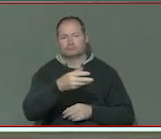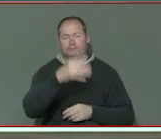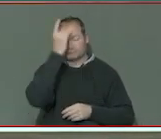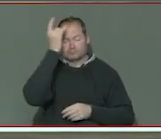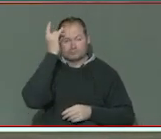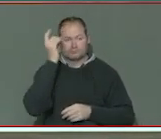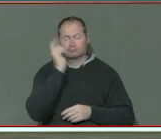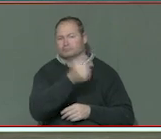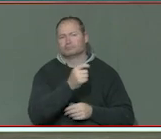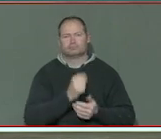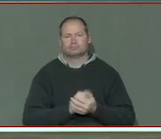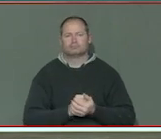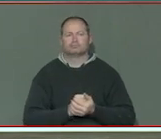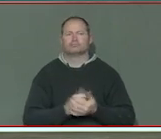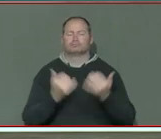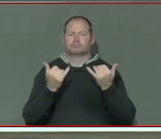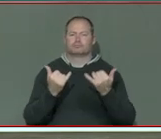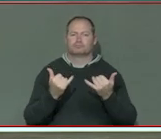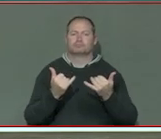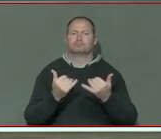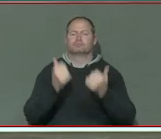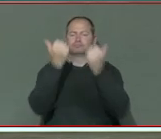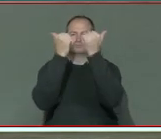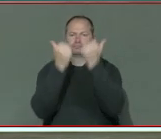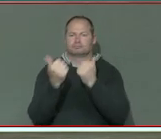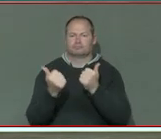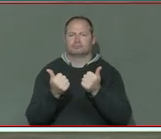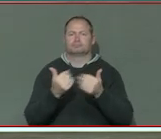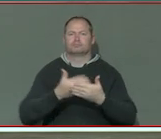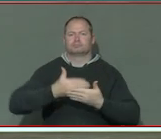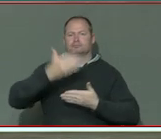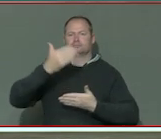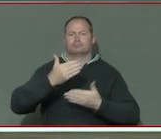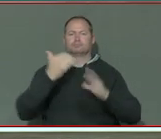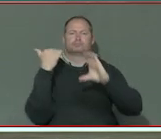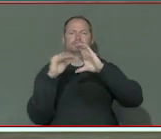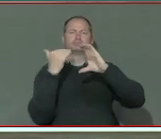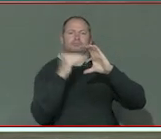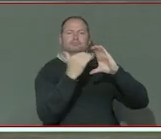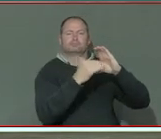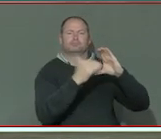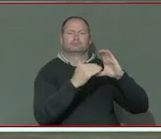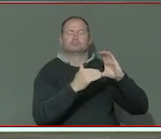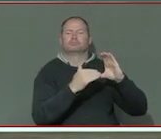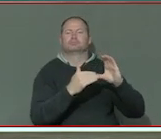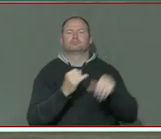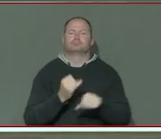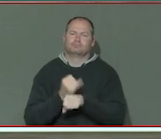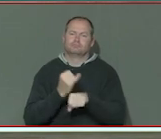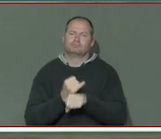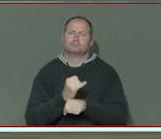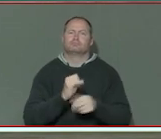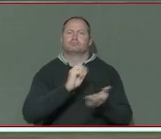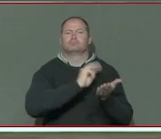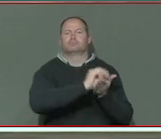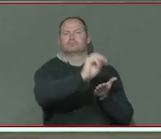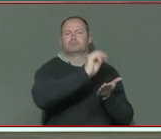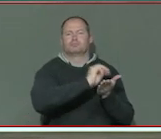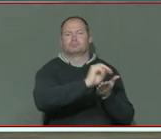your accounts must go out on time. And also SMS reminders to settle